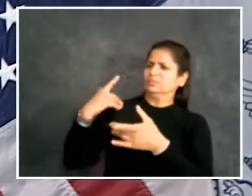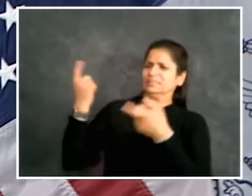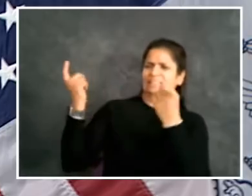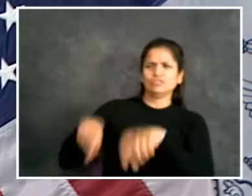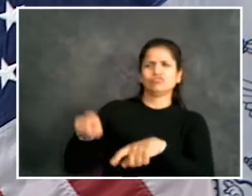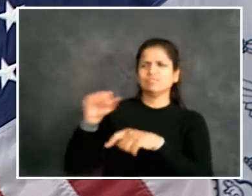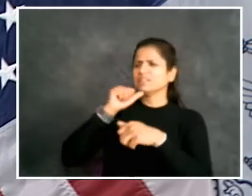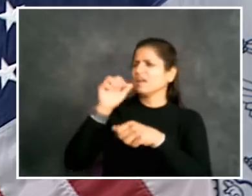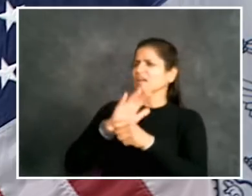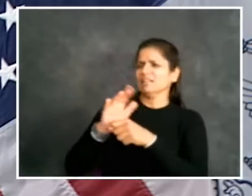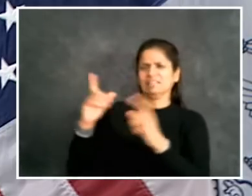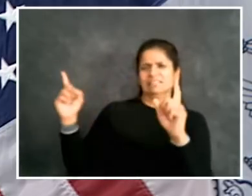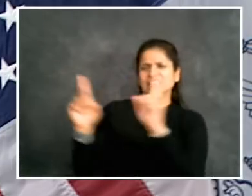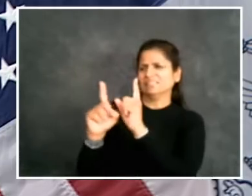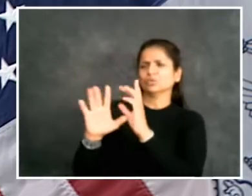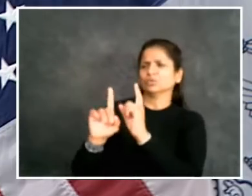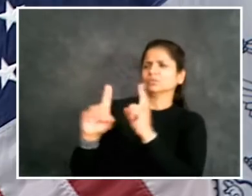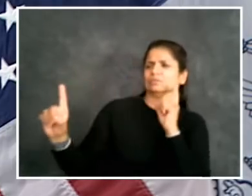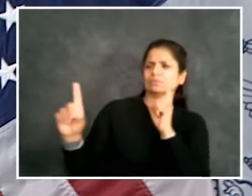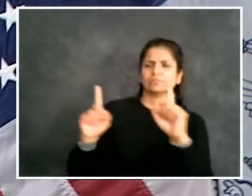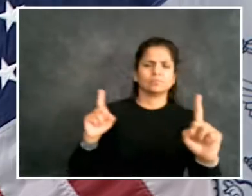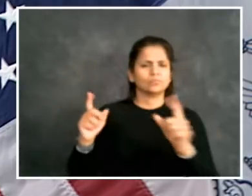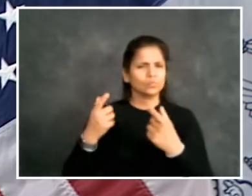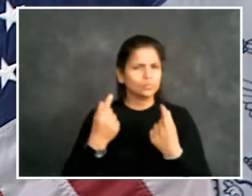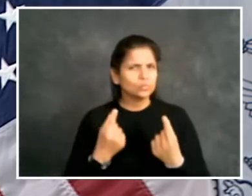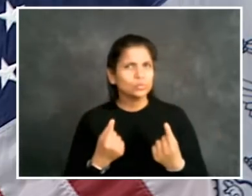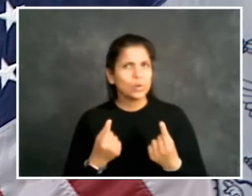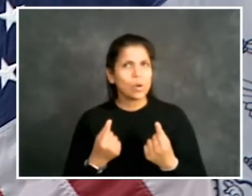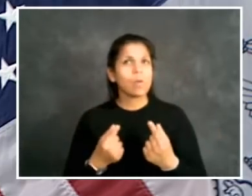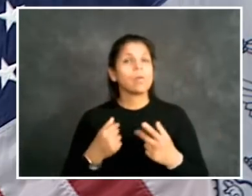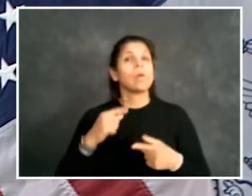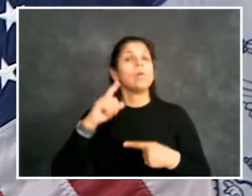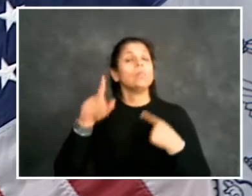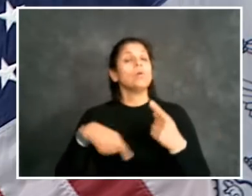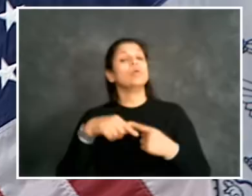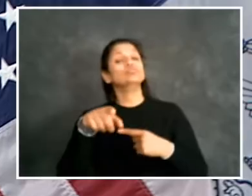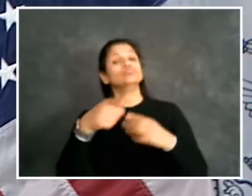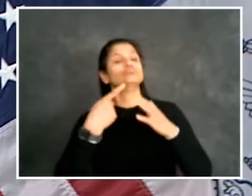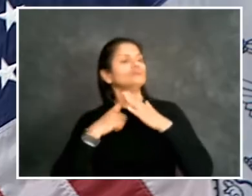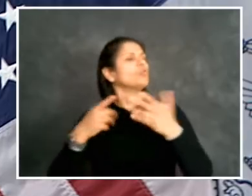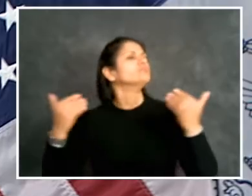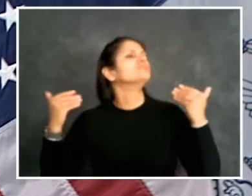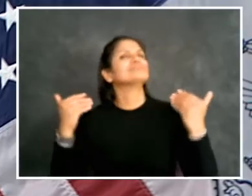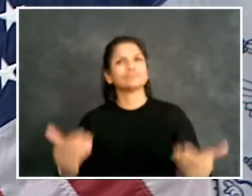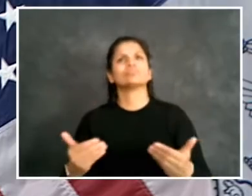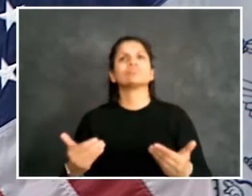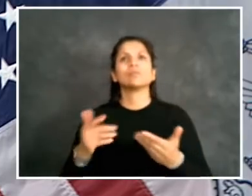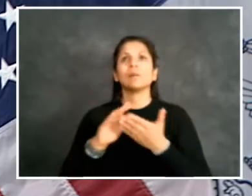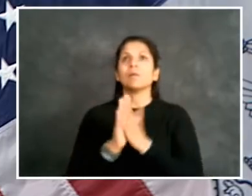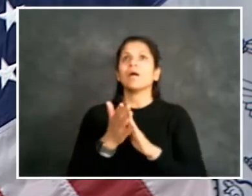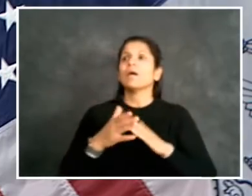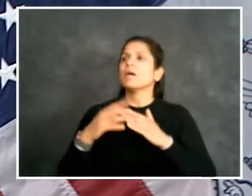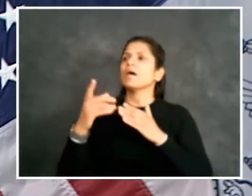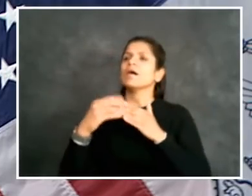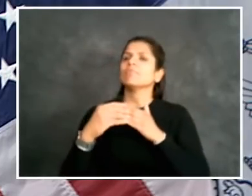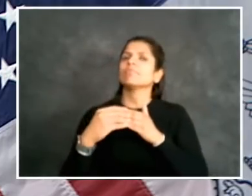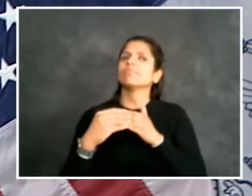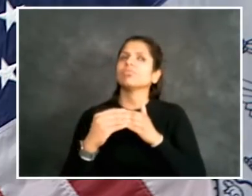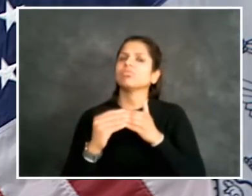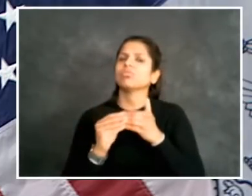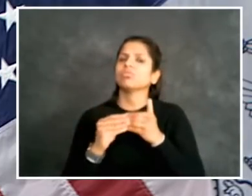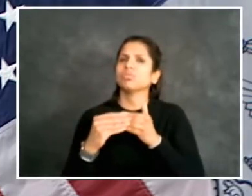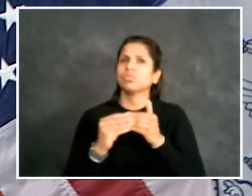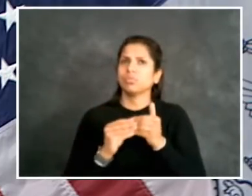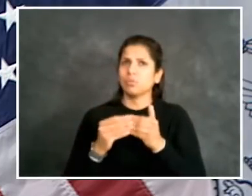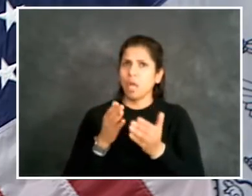relief? And of course, overriding this whole thing is the question of opening the schools at a time